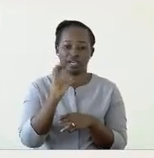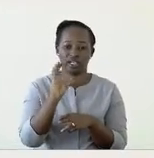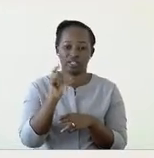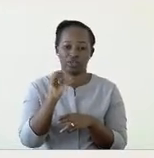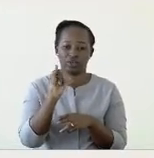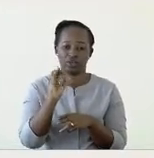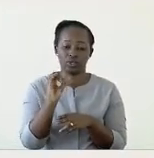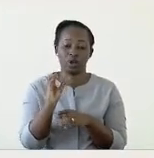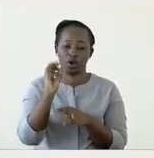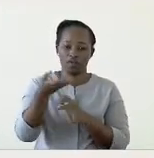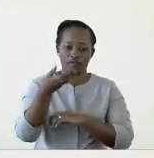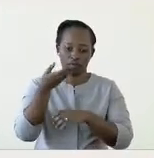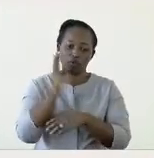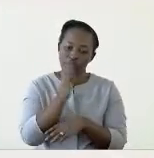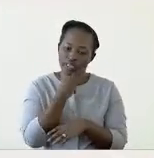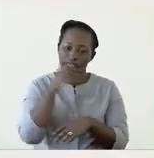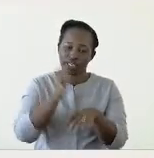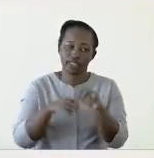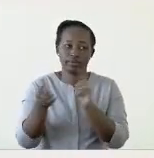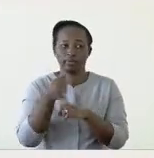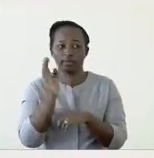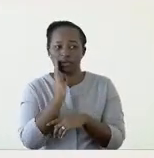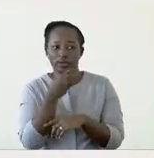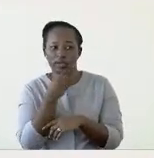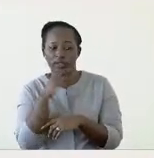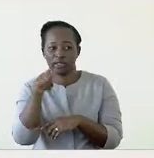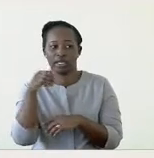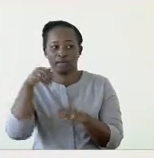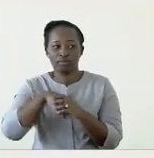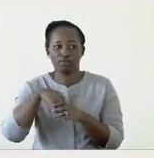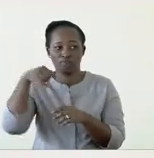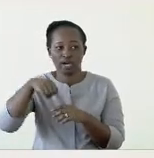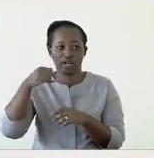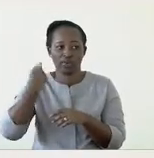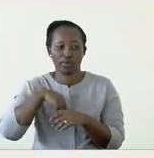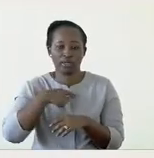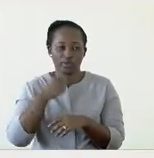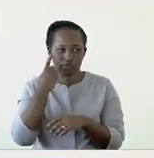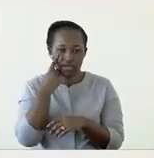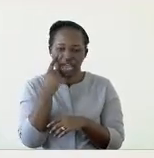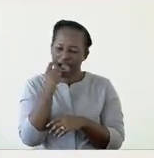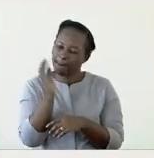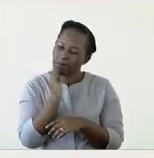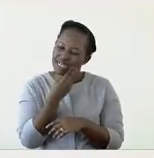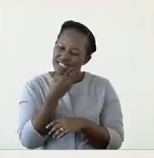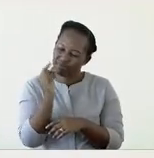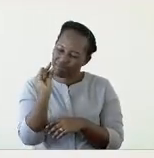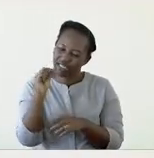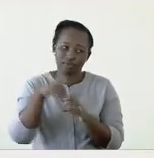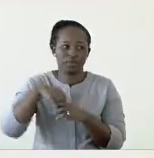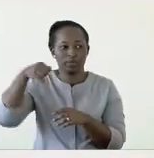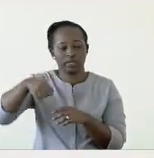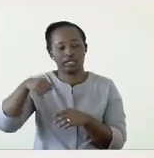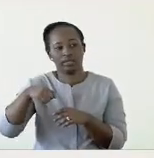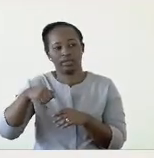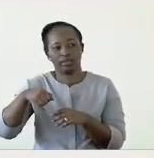once it reabsorbs water, what happens? Meaning that in the urine, it will just be having less amount of water, that is little